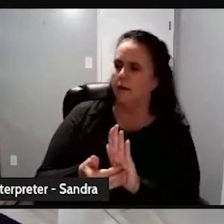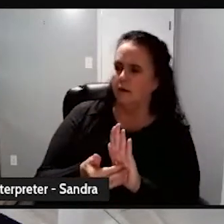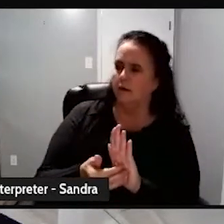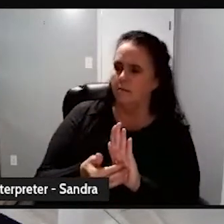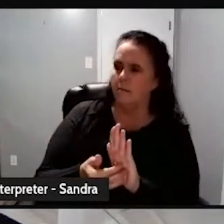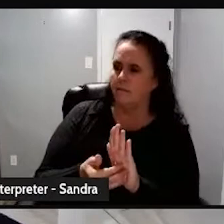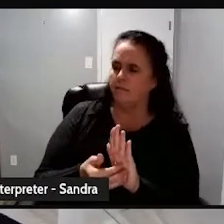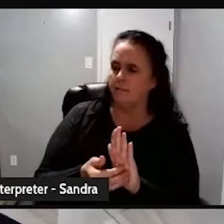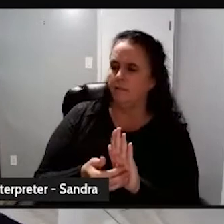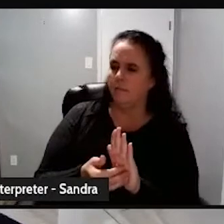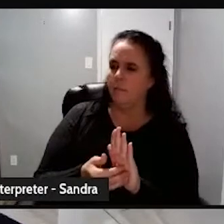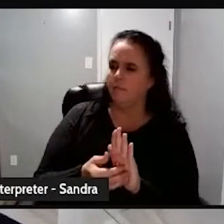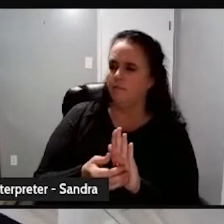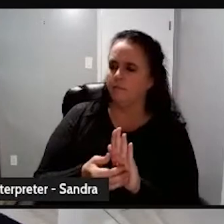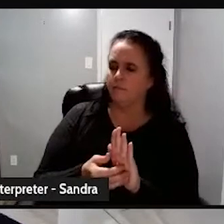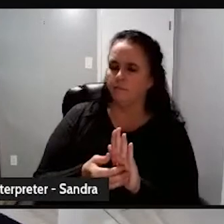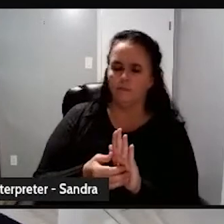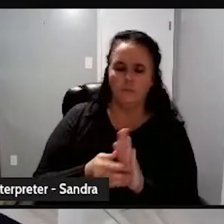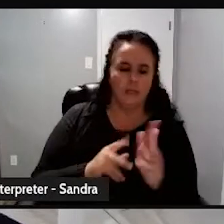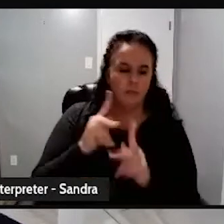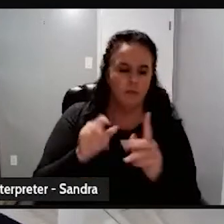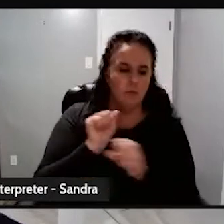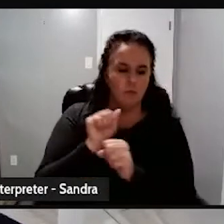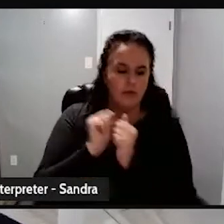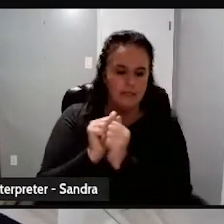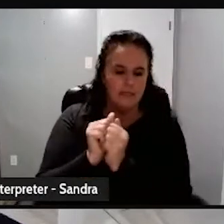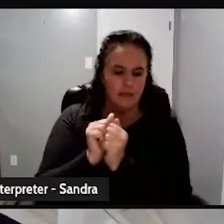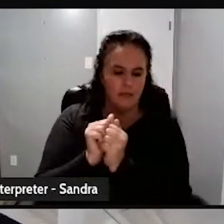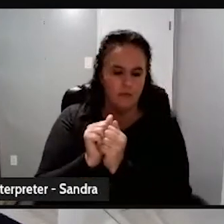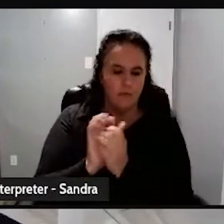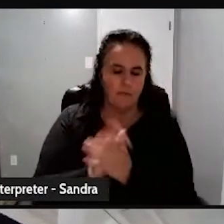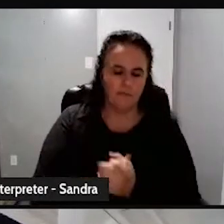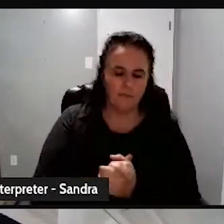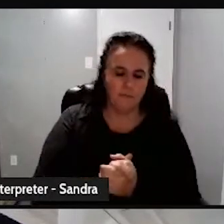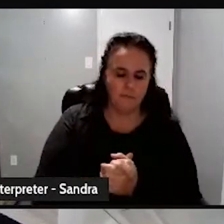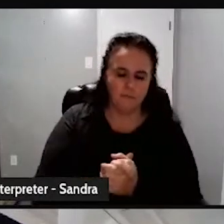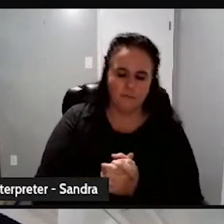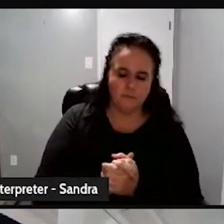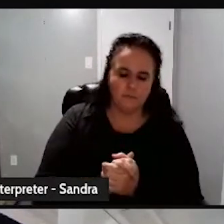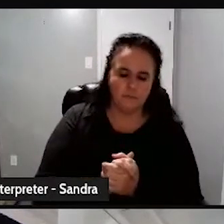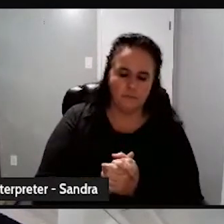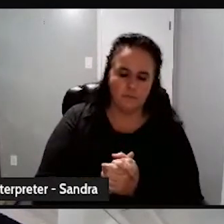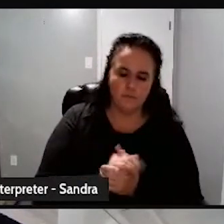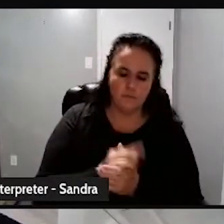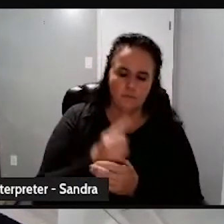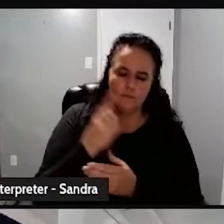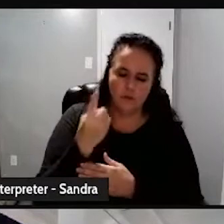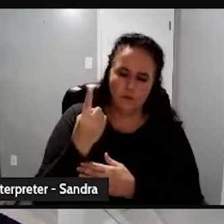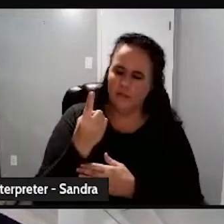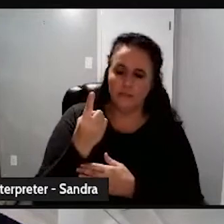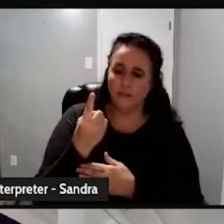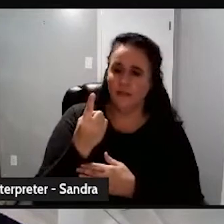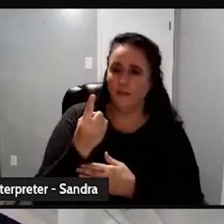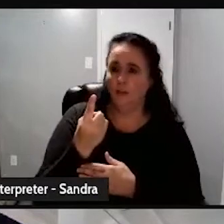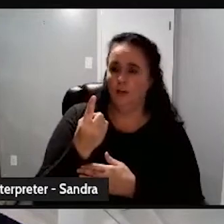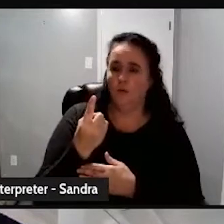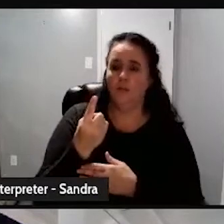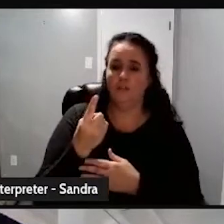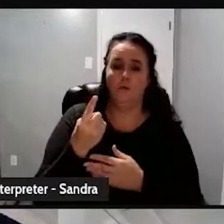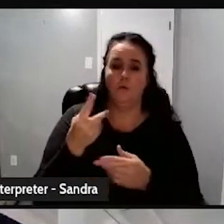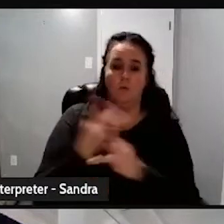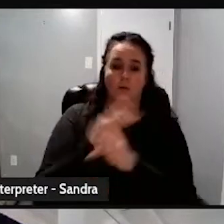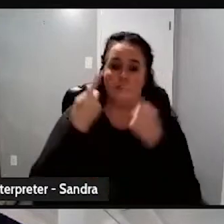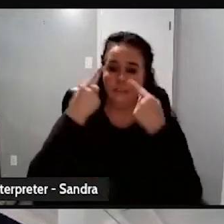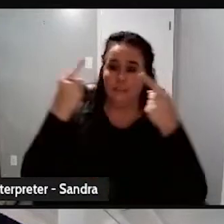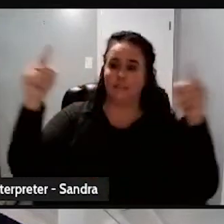that people working together has always gotten the job done. And you know, the reason